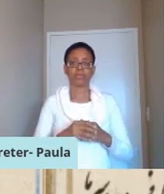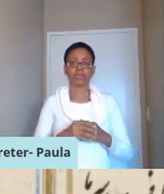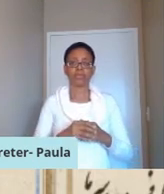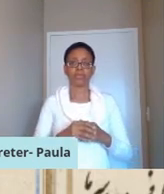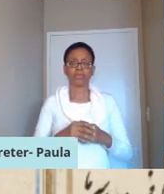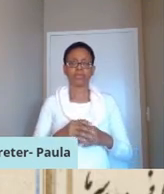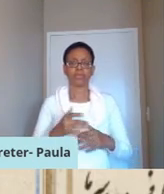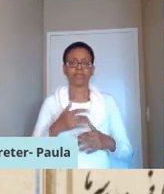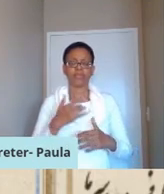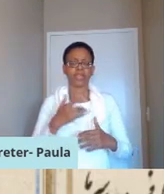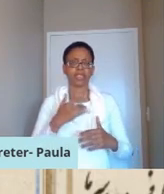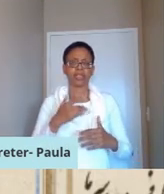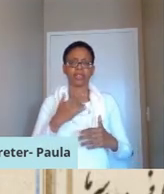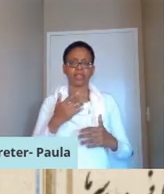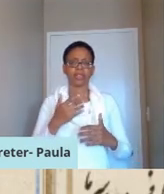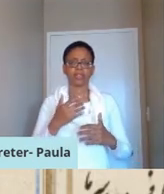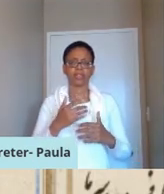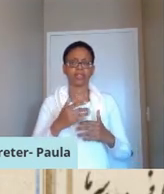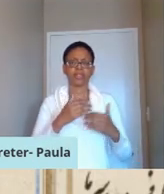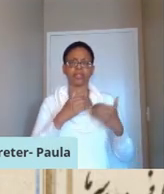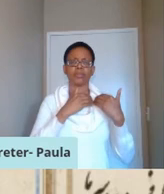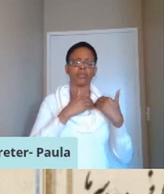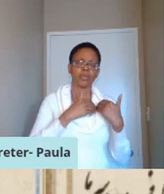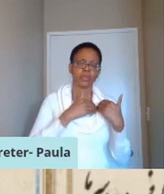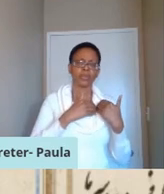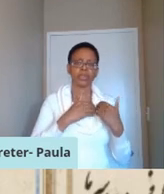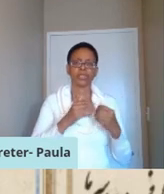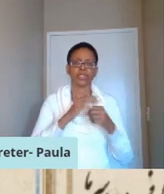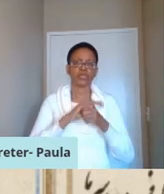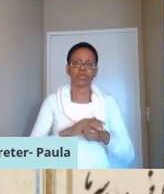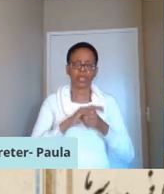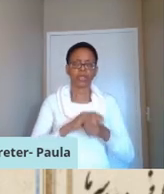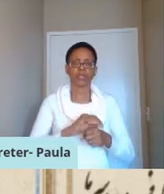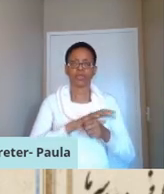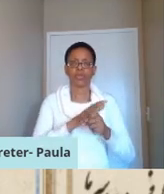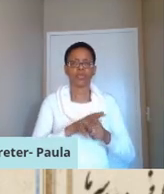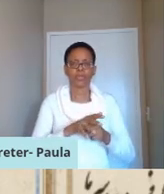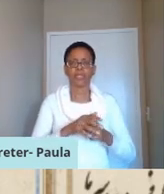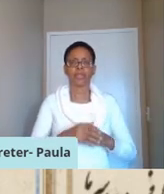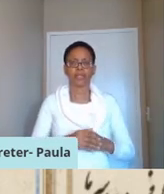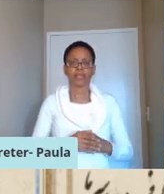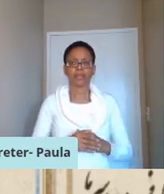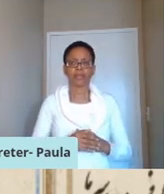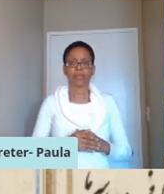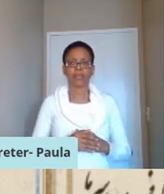heavy burden of the COVID-19, both as individual